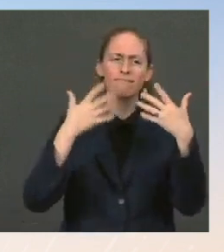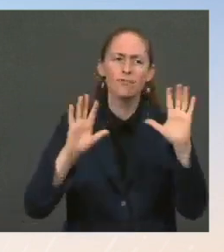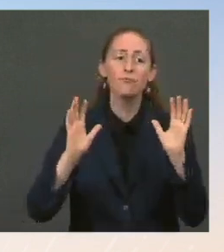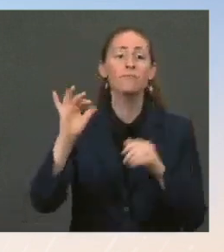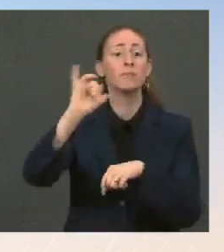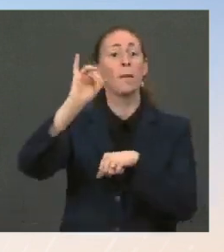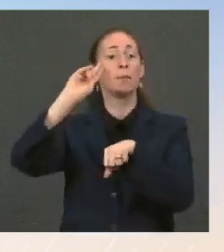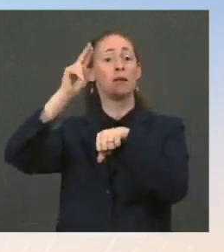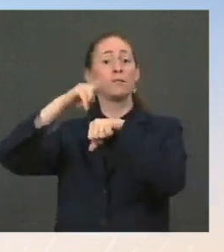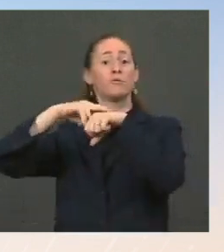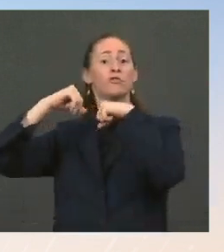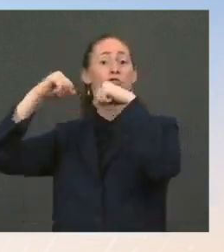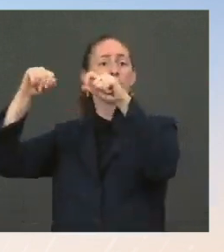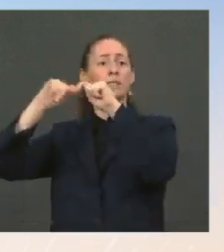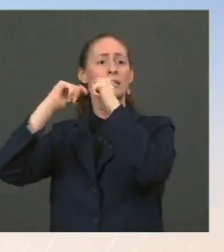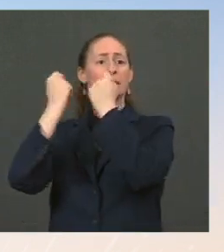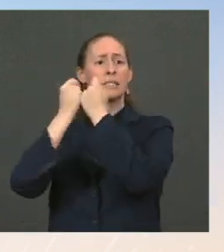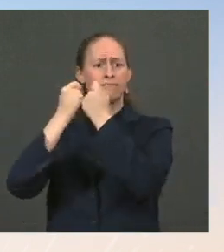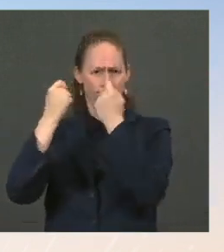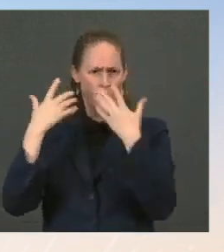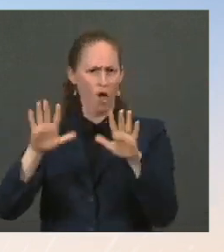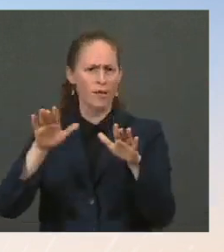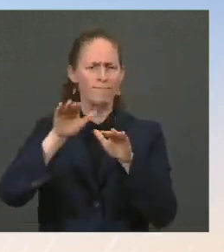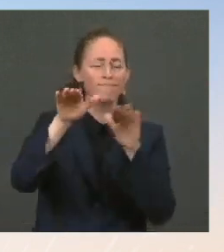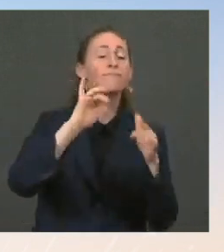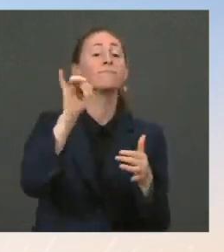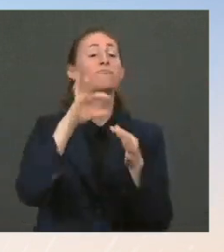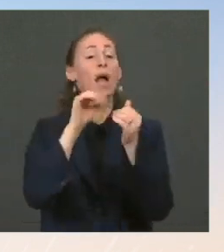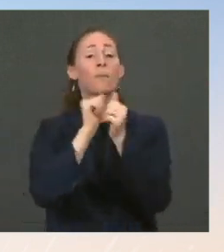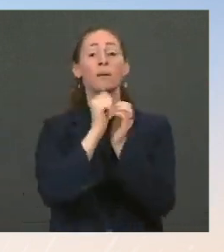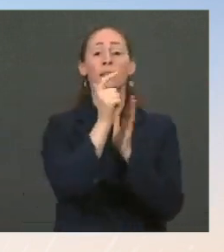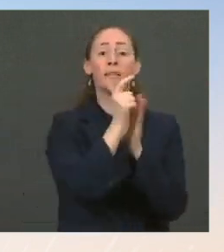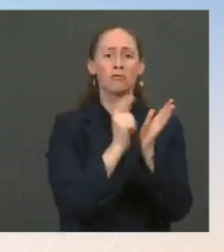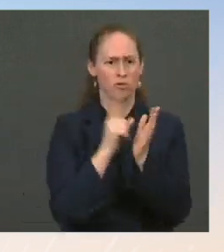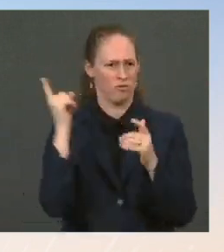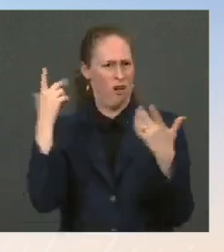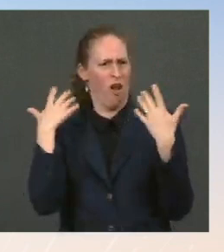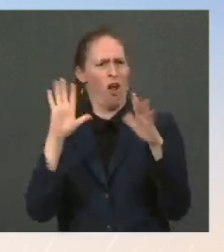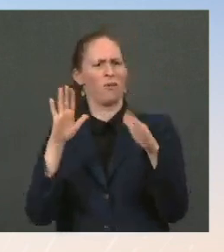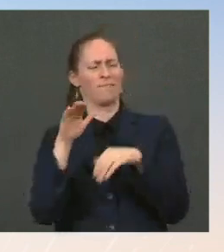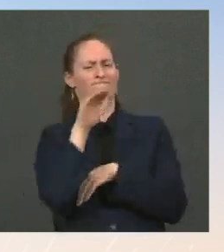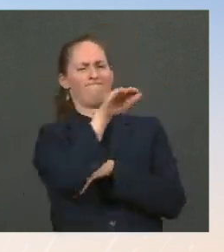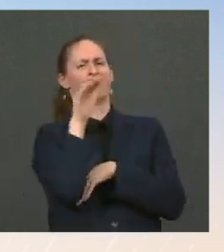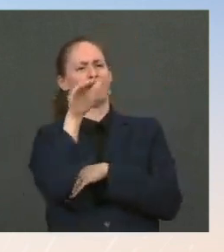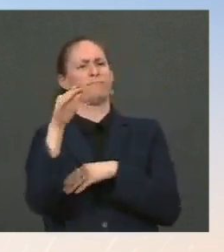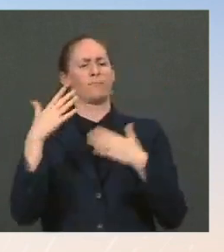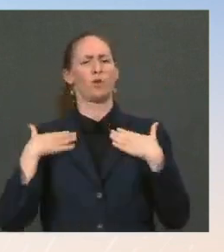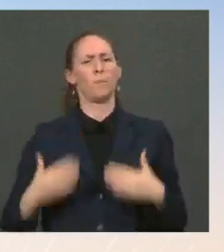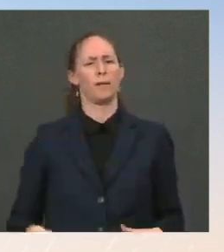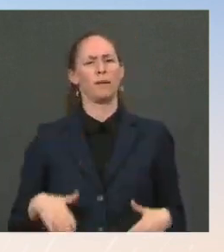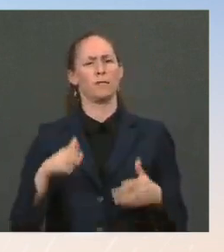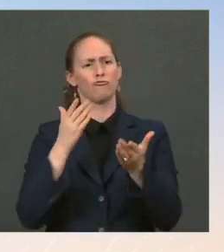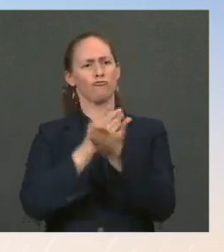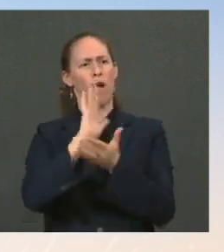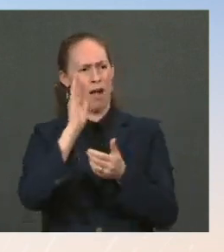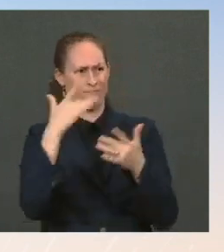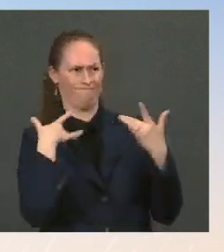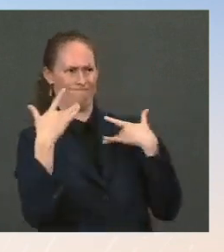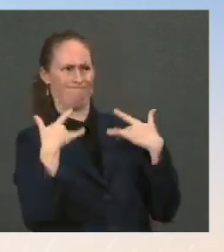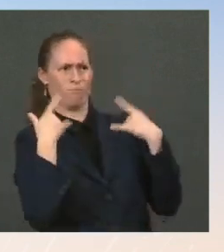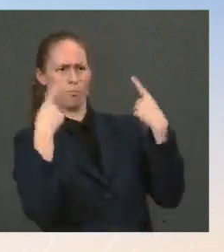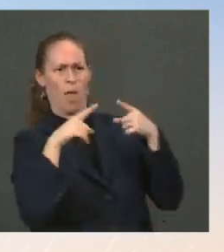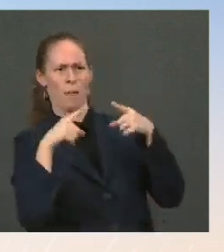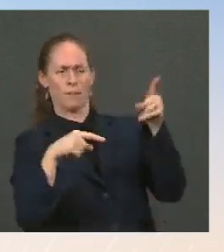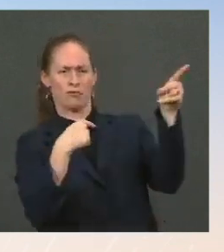terms of the legislation, obviously we have spoken out about our concerns of human rights abuses in Xinjiang, and I would also note that the president